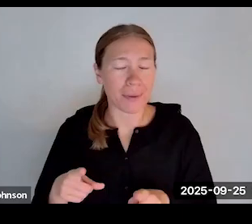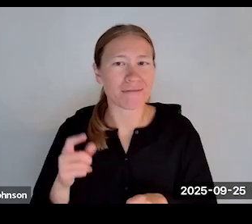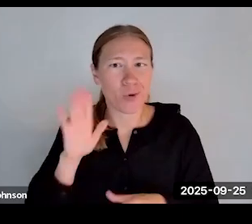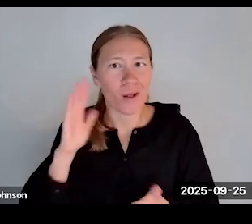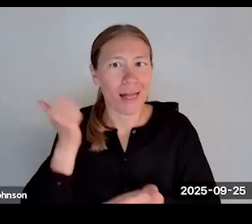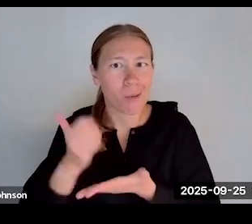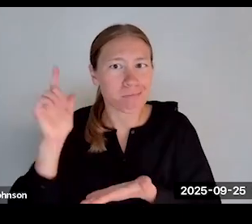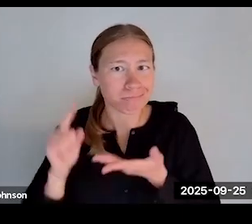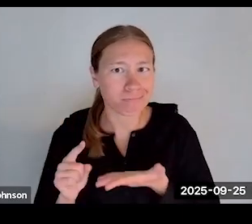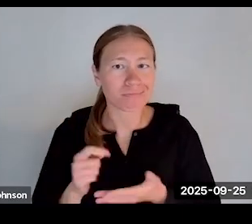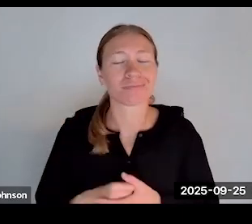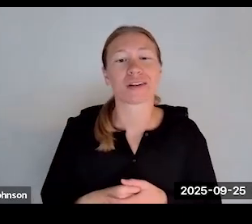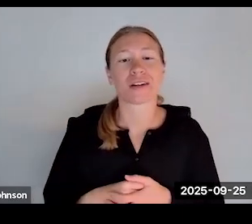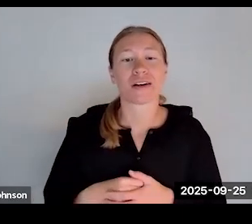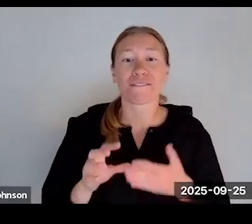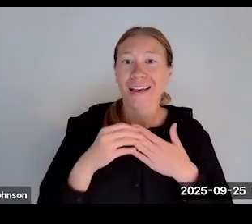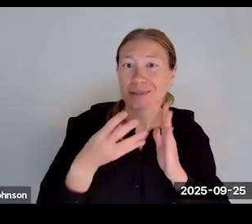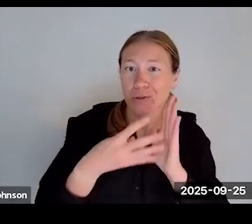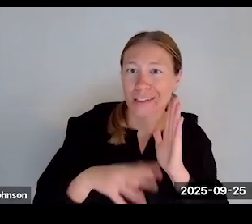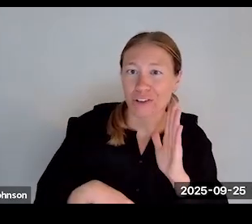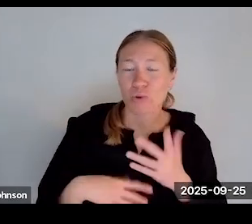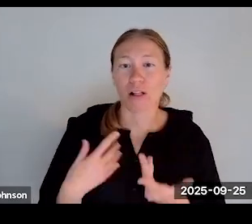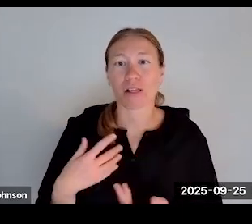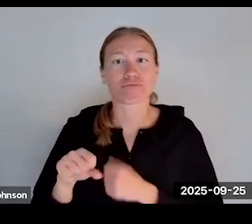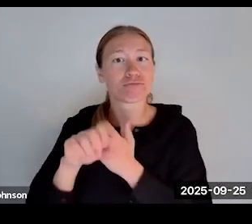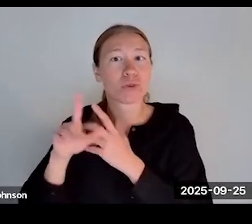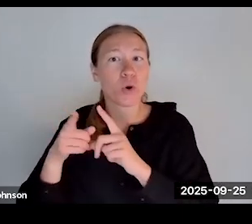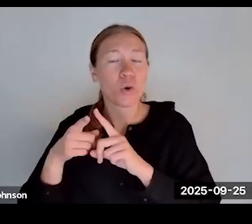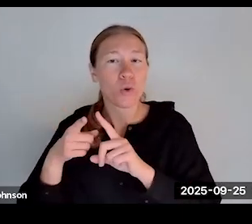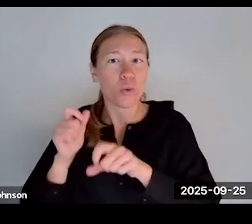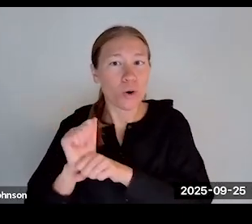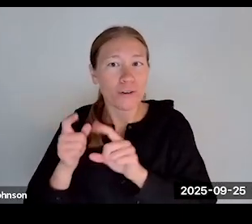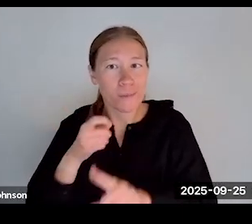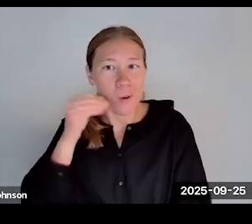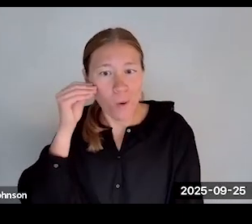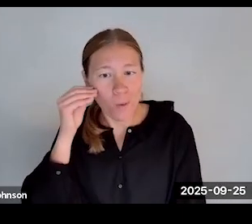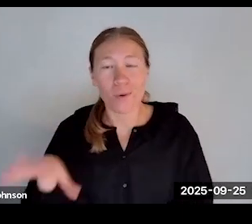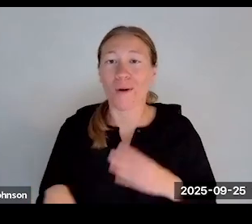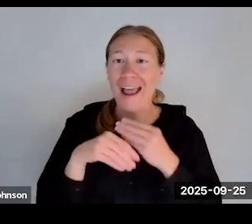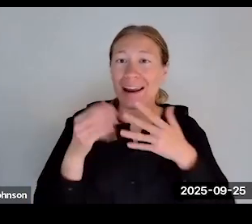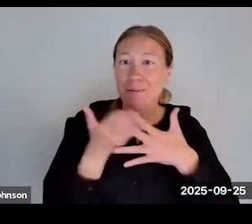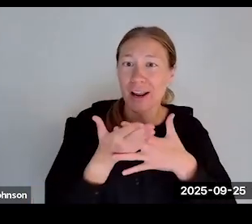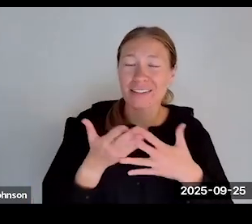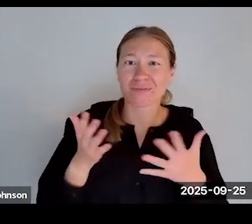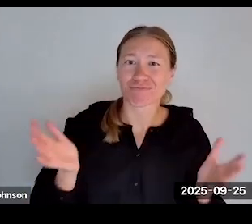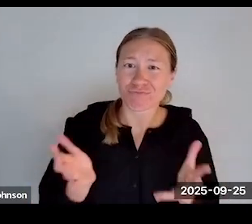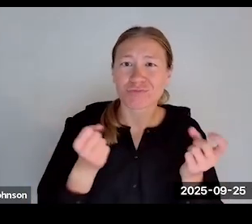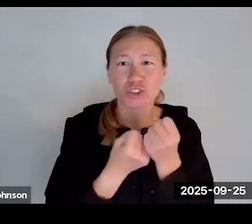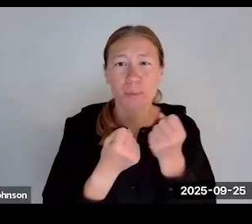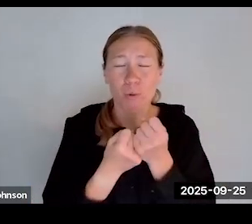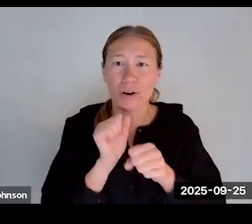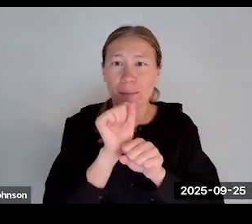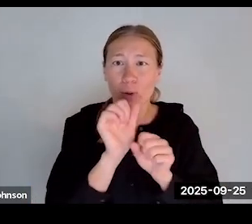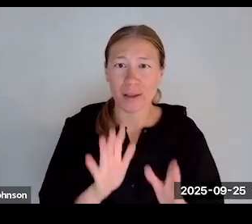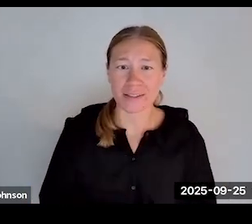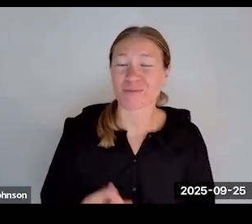Flexible scheduling, remote work options, or even extra breaks can help employees stay productive during and after a